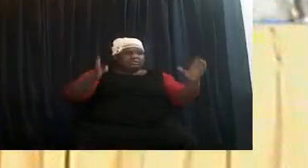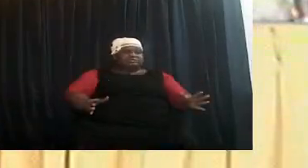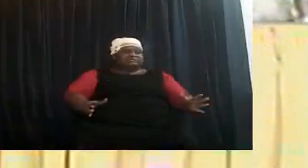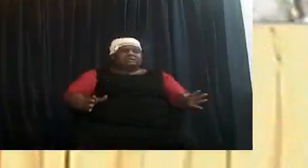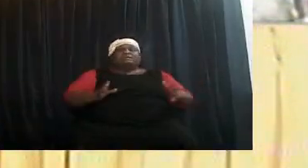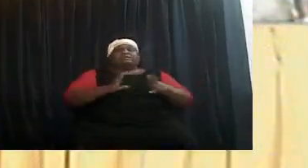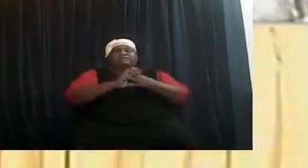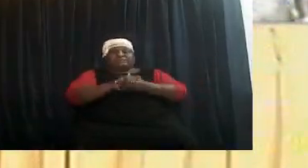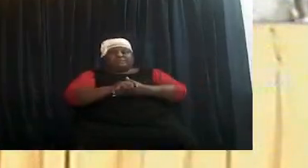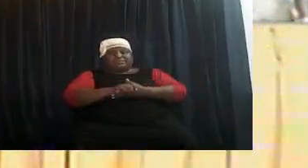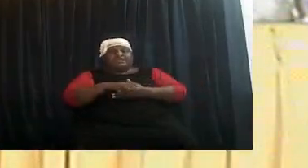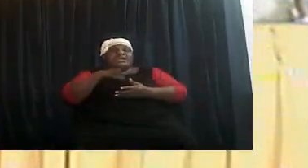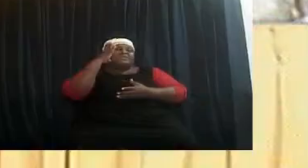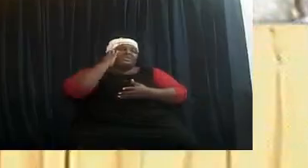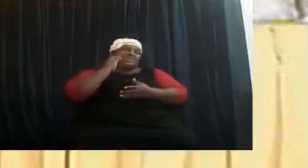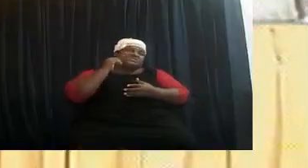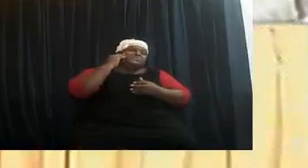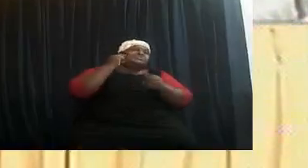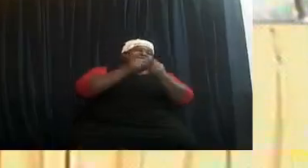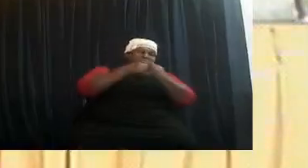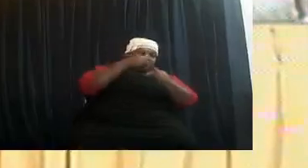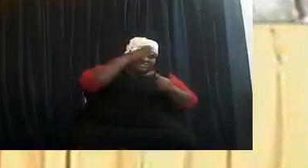never experienced the love of God,